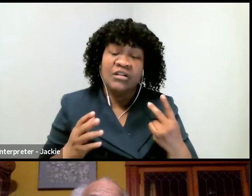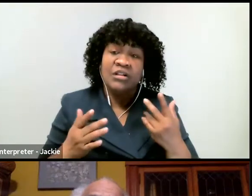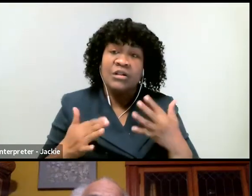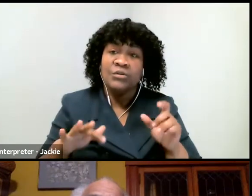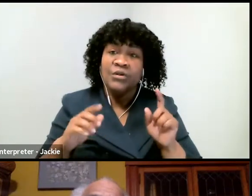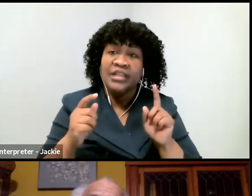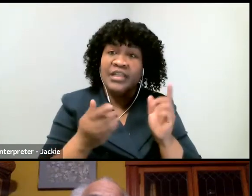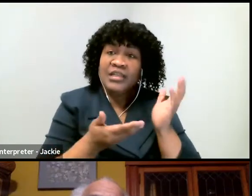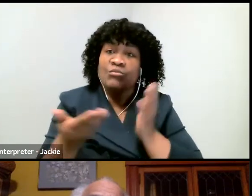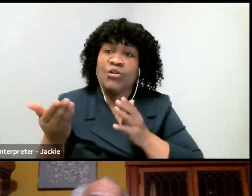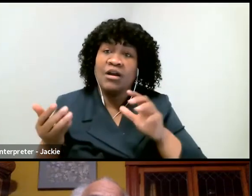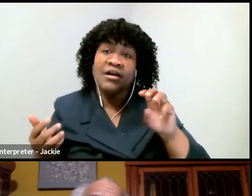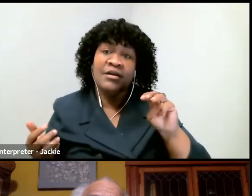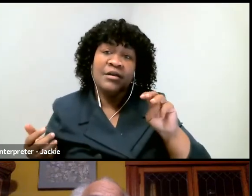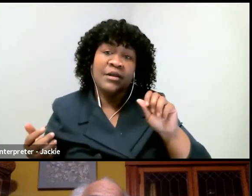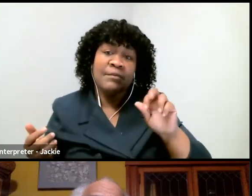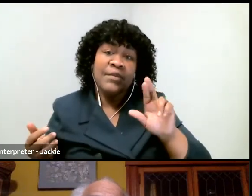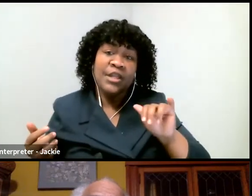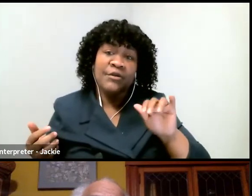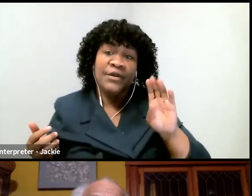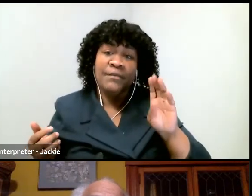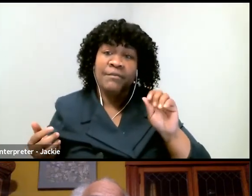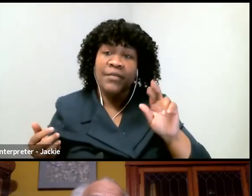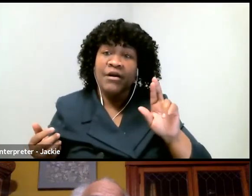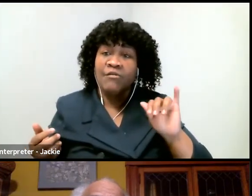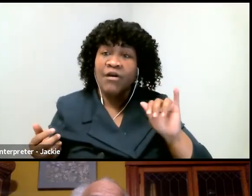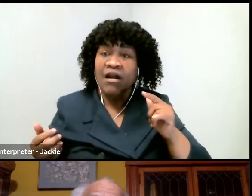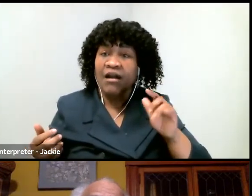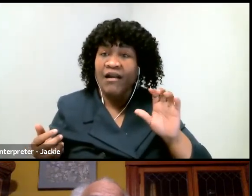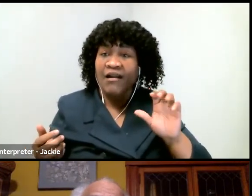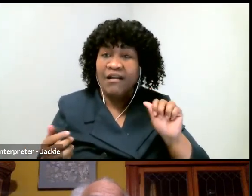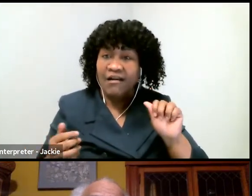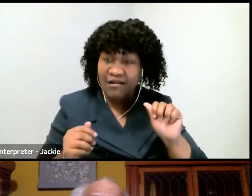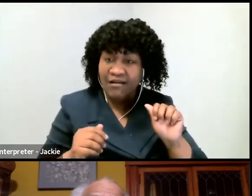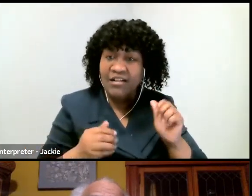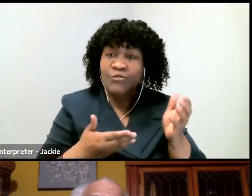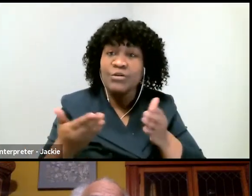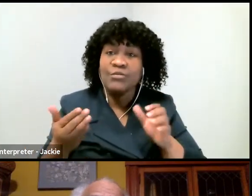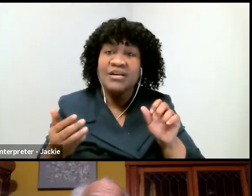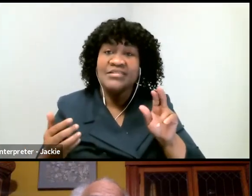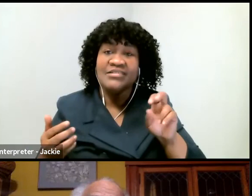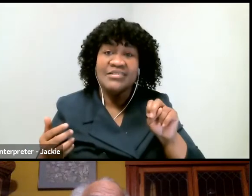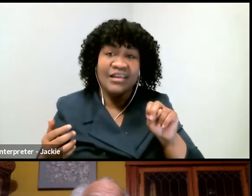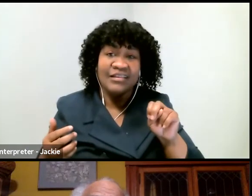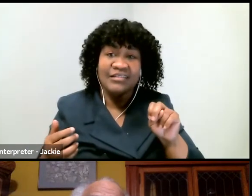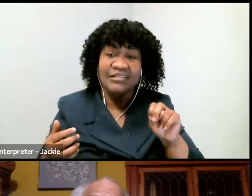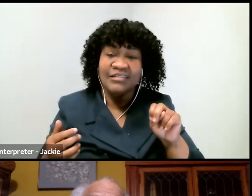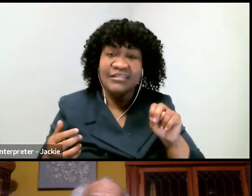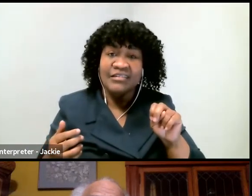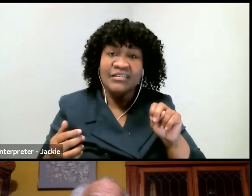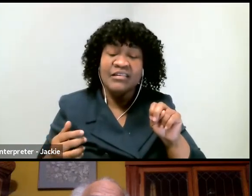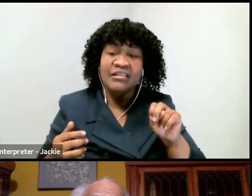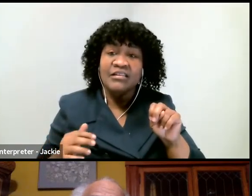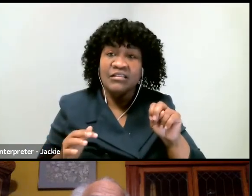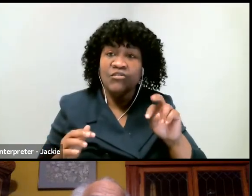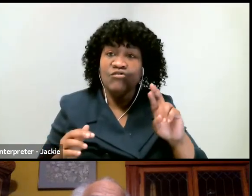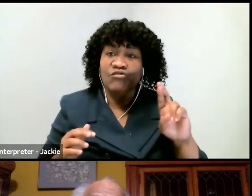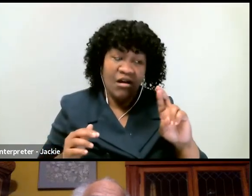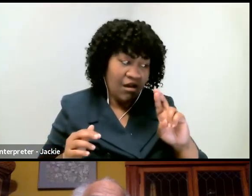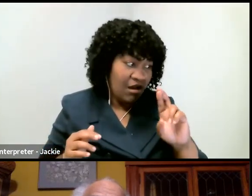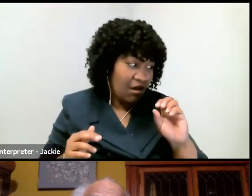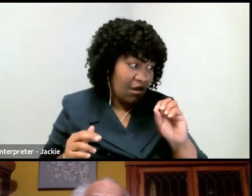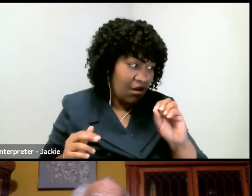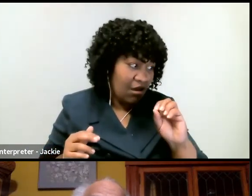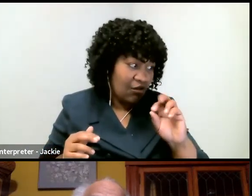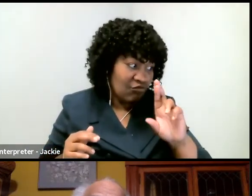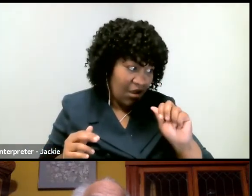brought Mary Baraka to the Princeton campus. We brought Sun Ra to the campus. So one